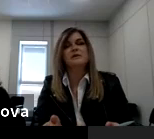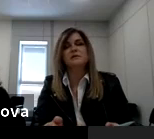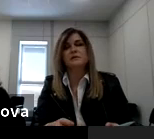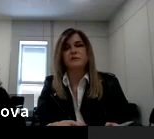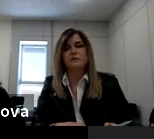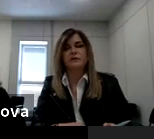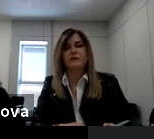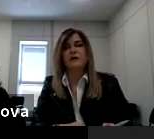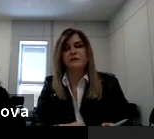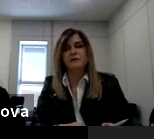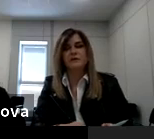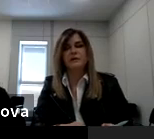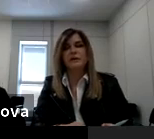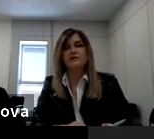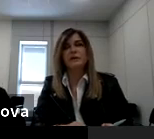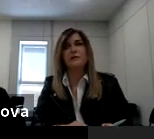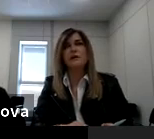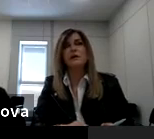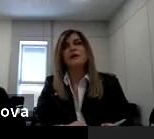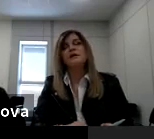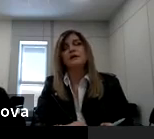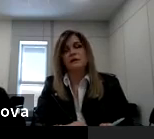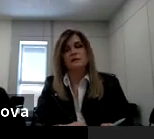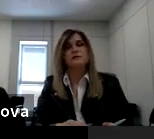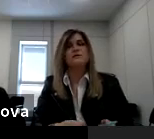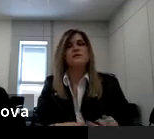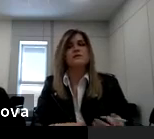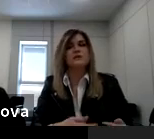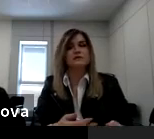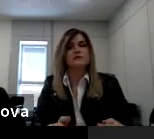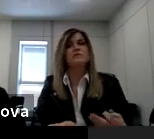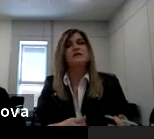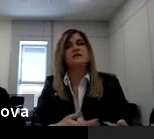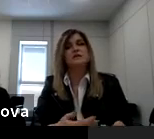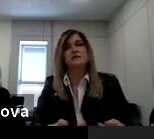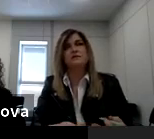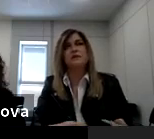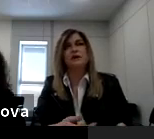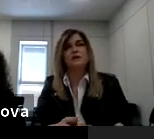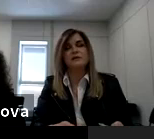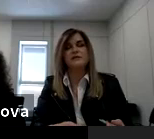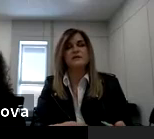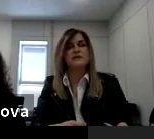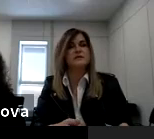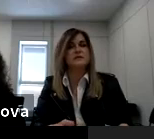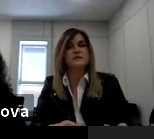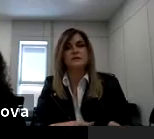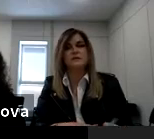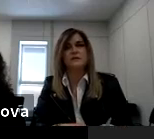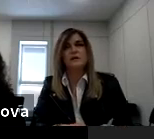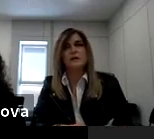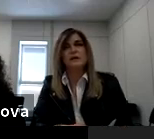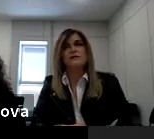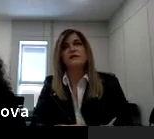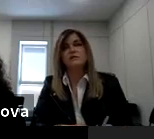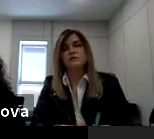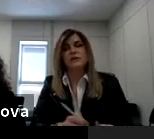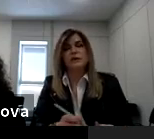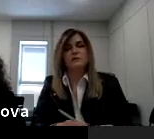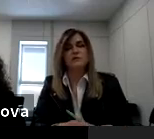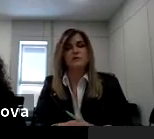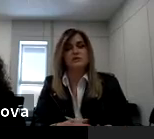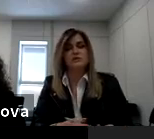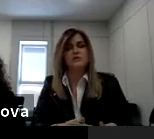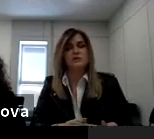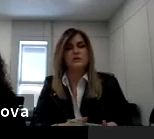not depending on the color Mixed that we have colors, now. Mixed Yeah, colors, so the mixing of the colors is very good.